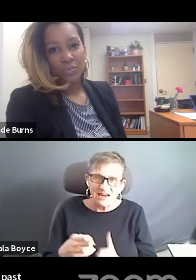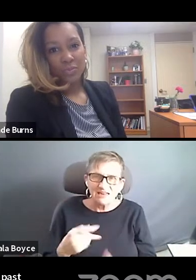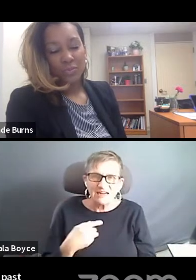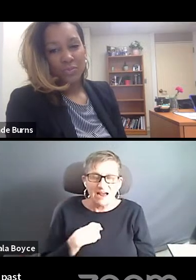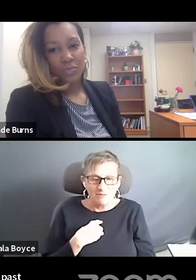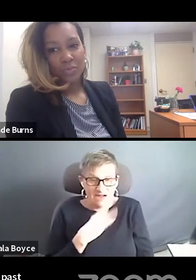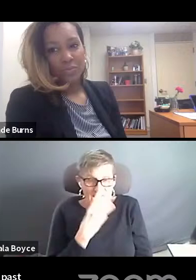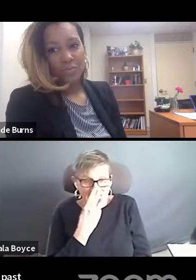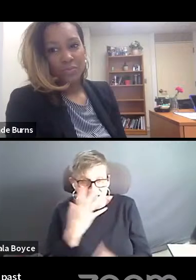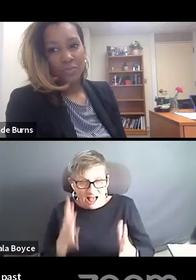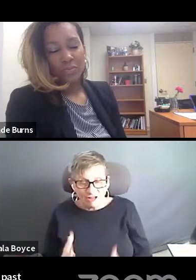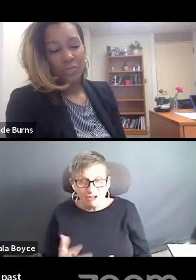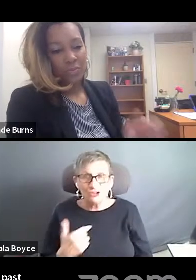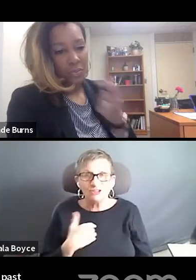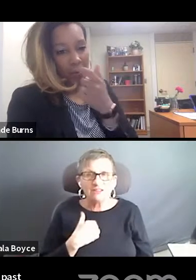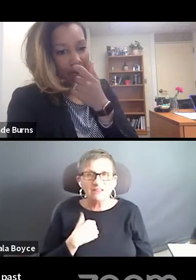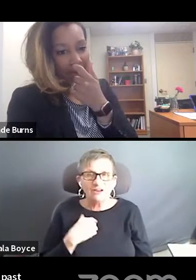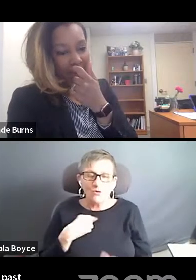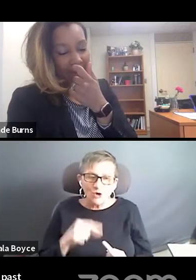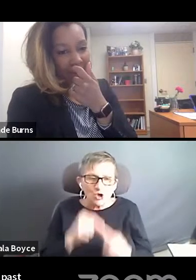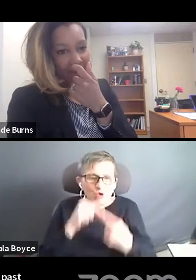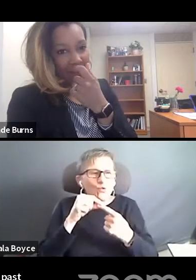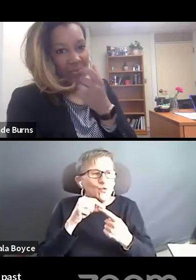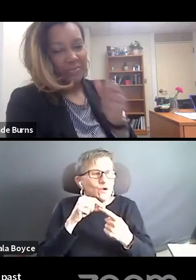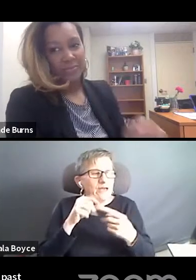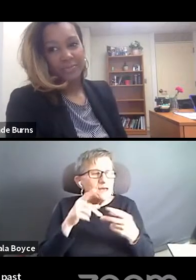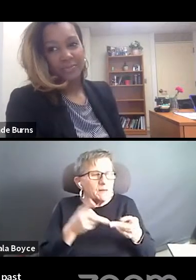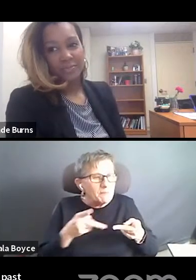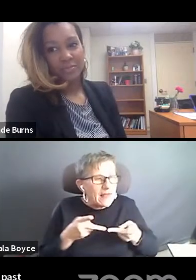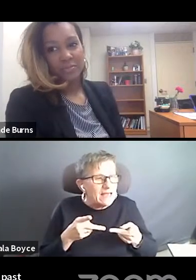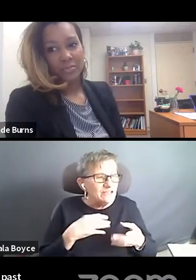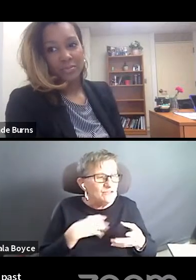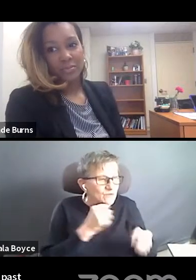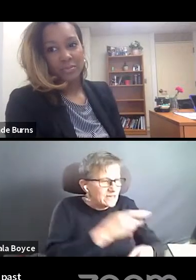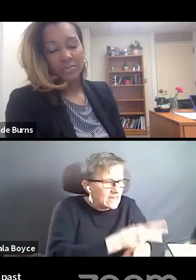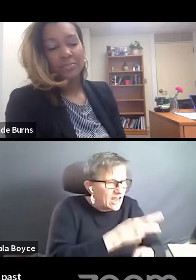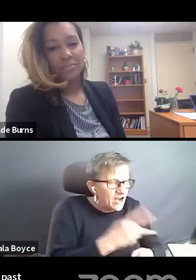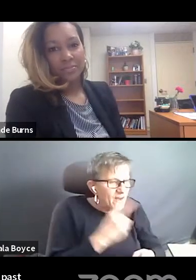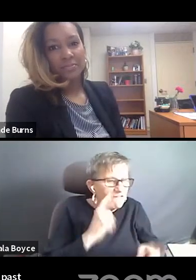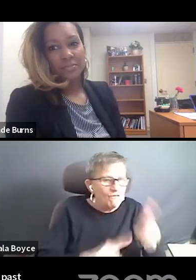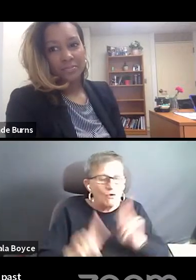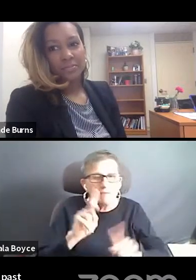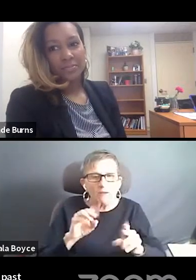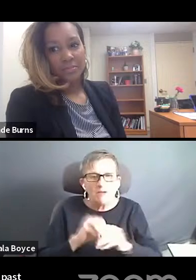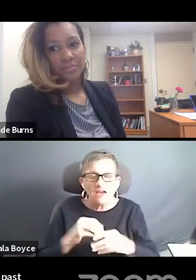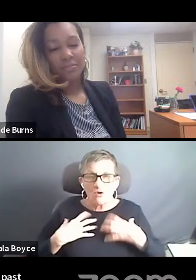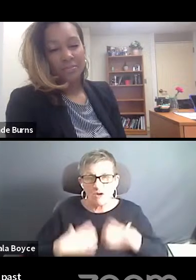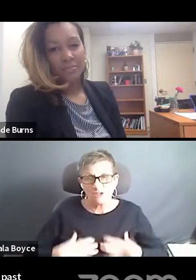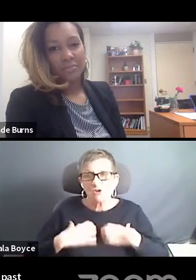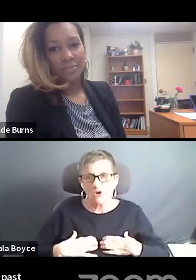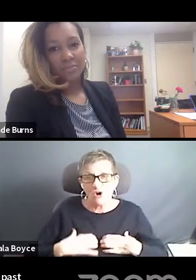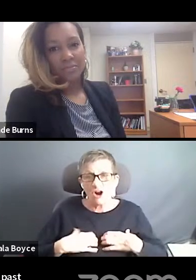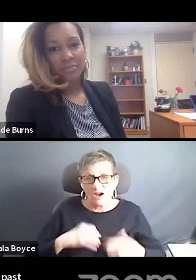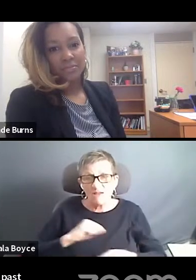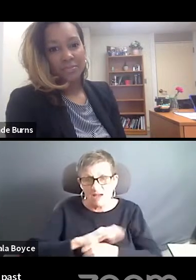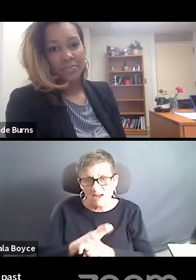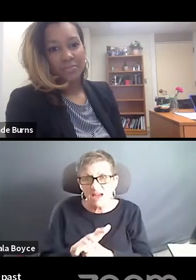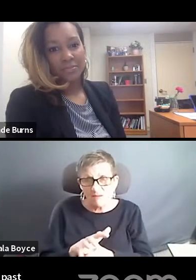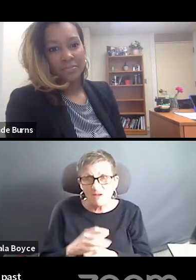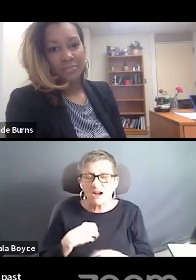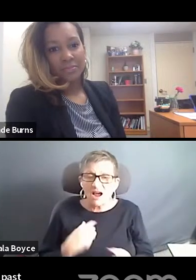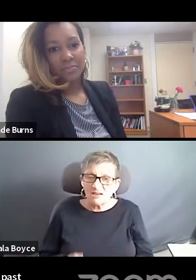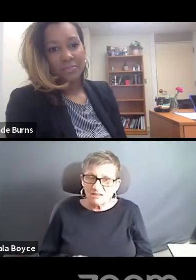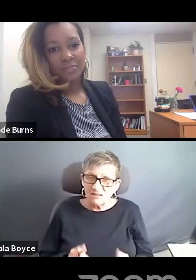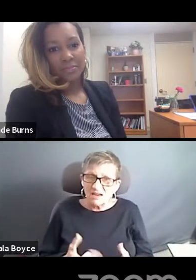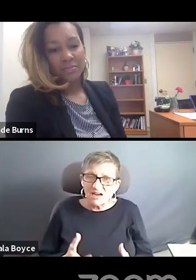anesthesiologist, we're uniquely positioned to care for patients in a respiratory pandemic. And so I spent a lot of time over